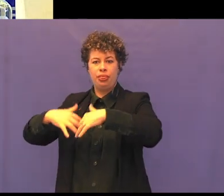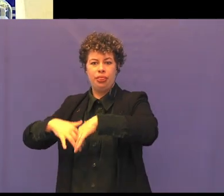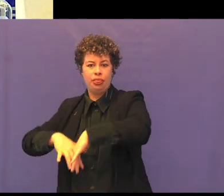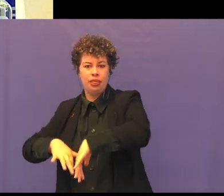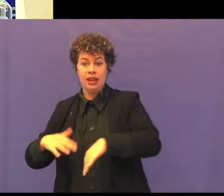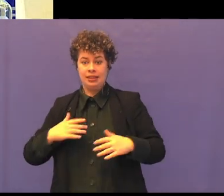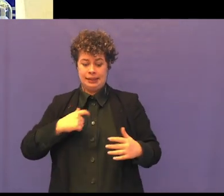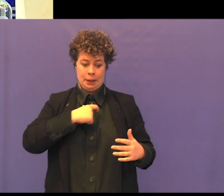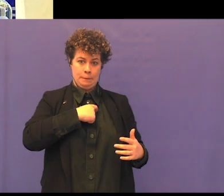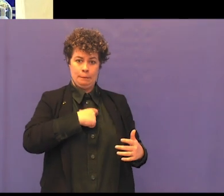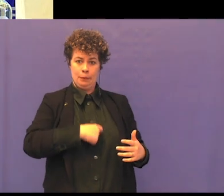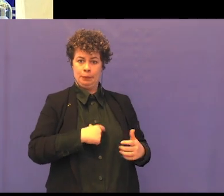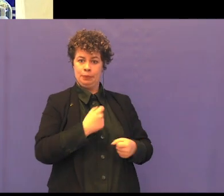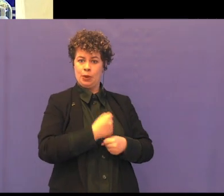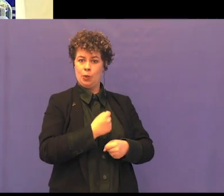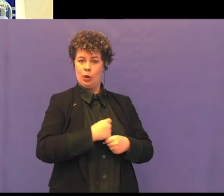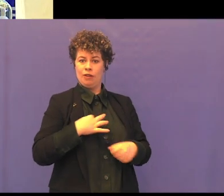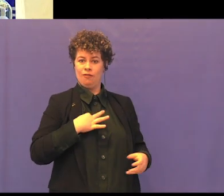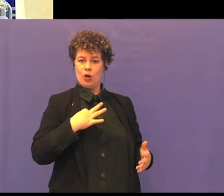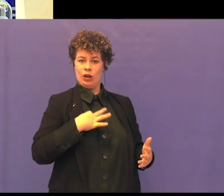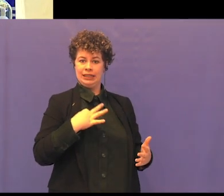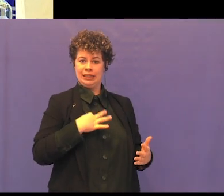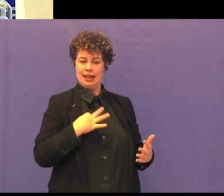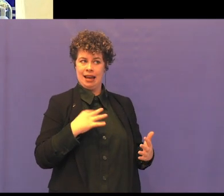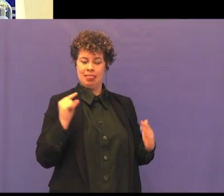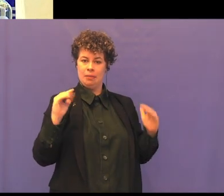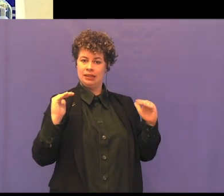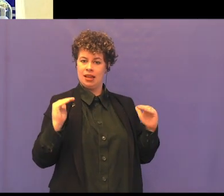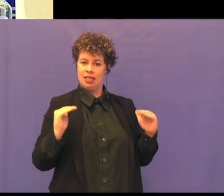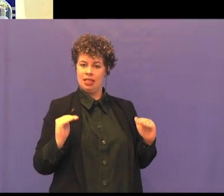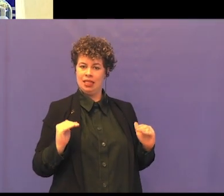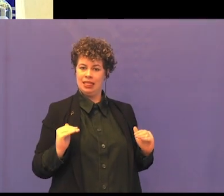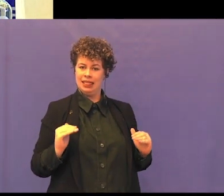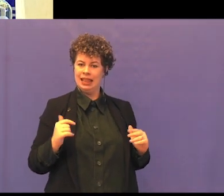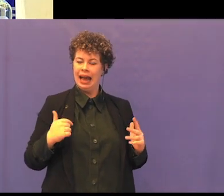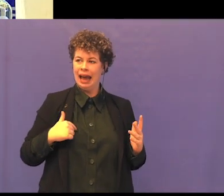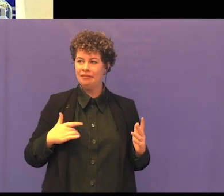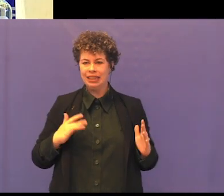particular paradigm, and we see this with internships in so many